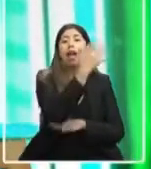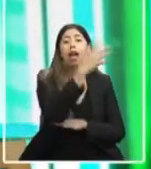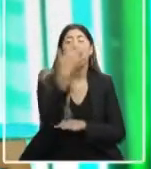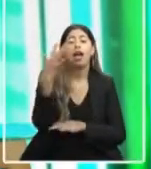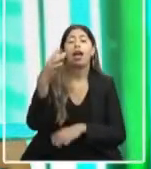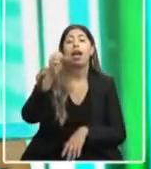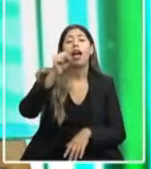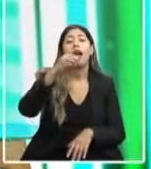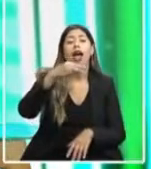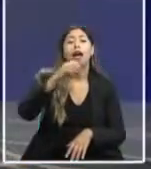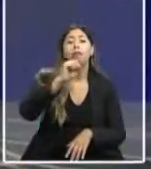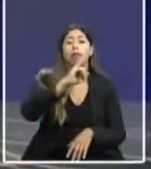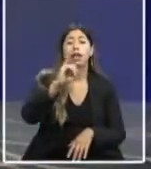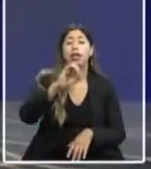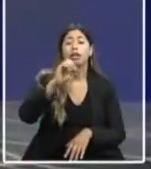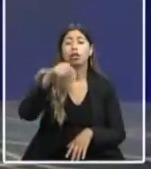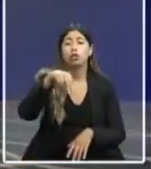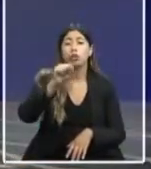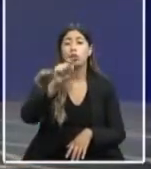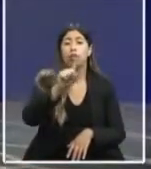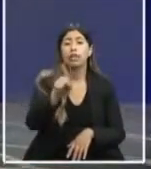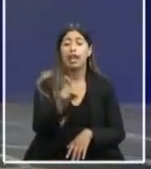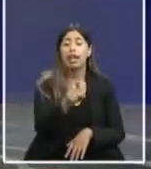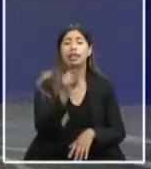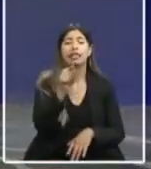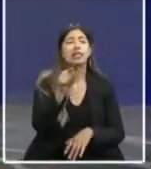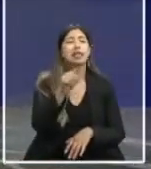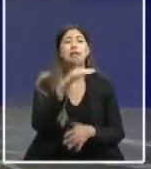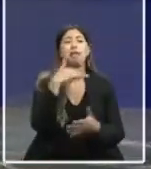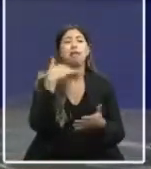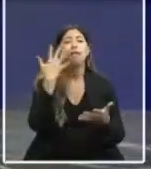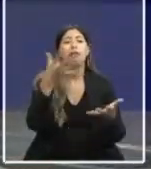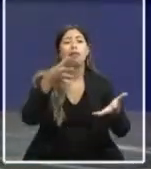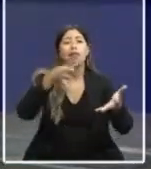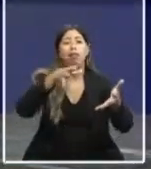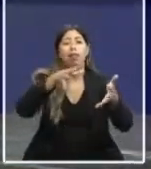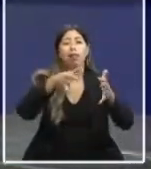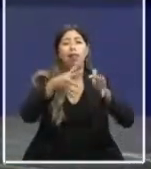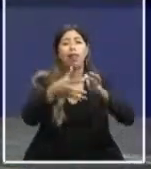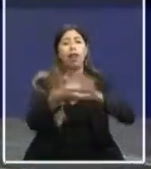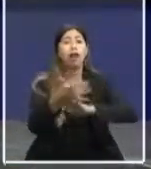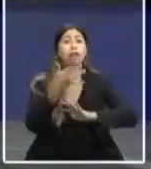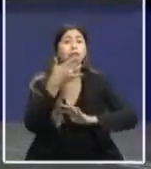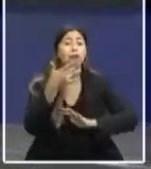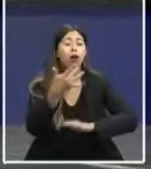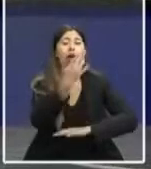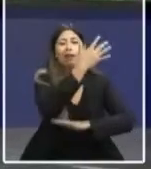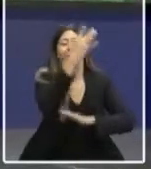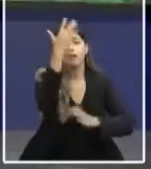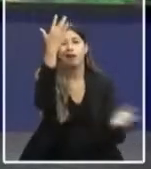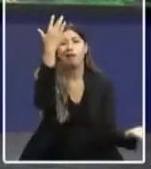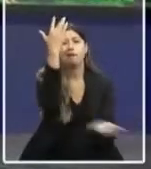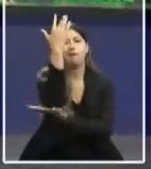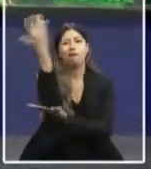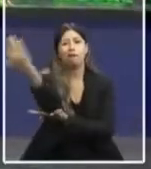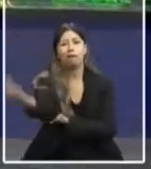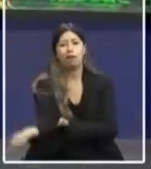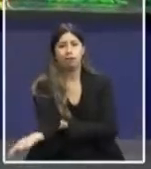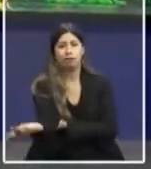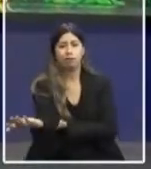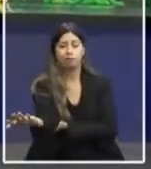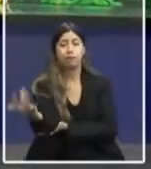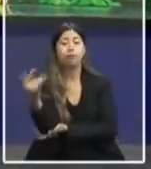into bits and pieces, okay? Now, there is a logic of these countries which house